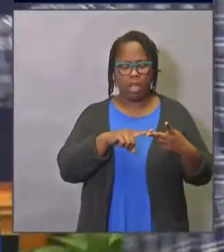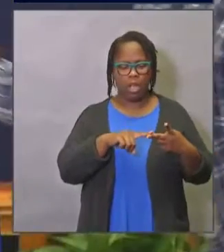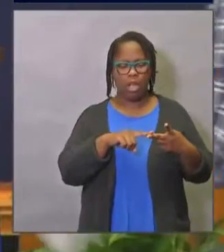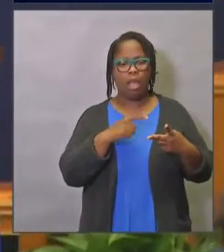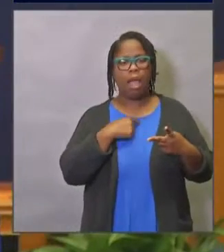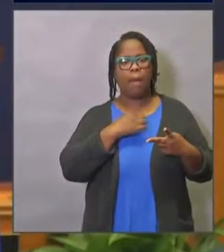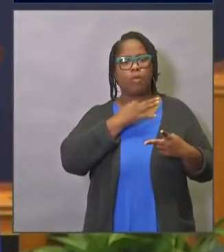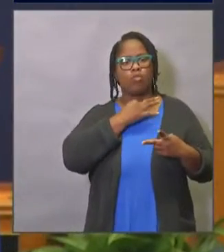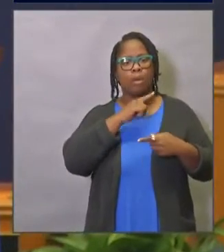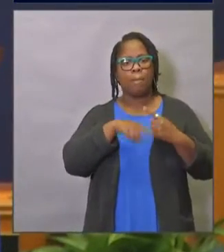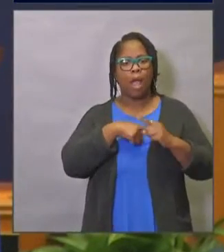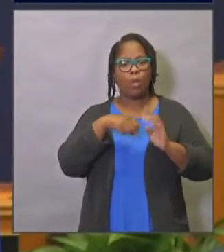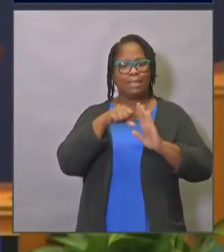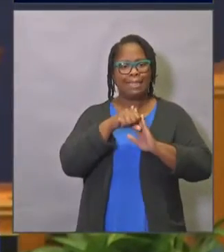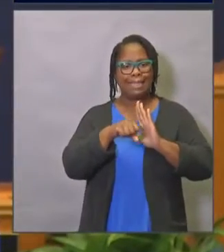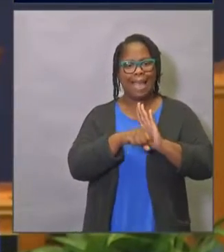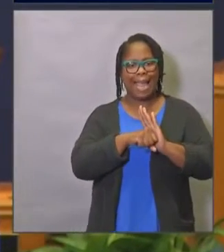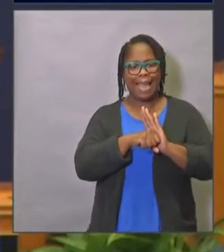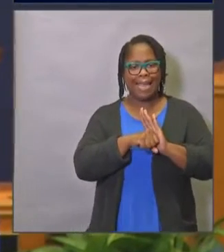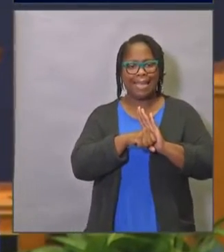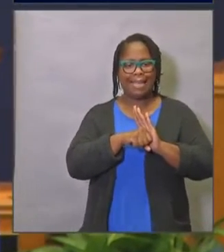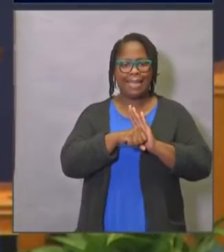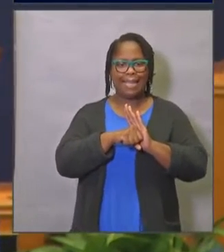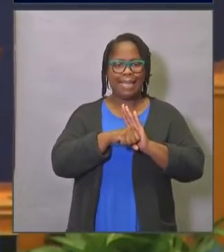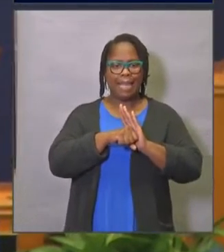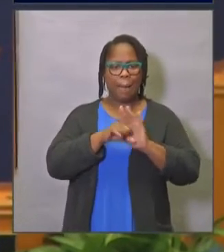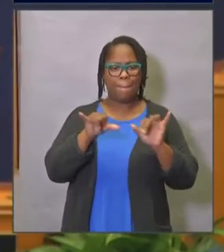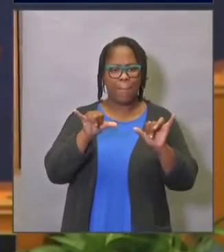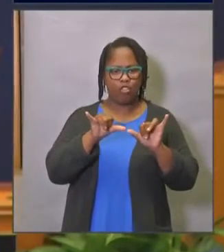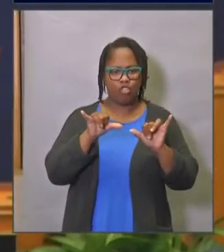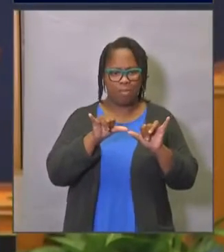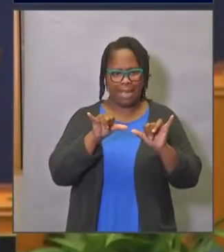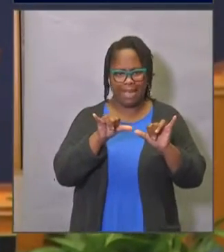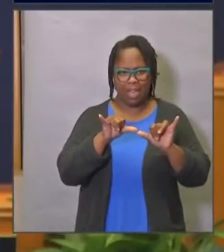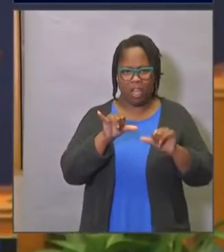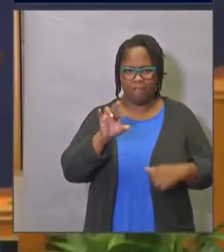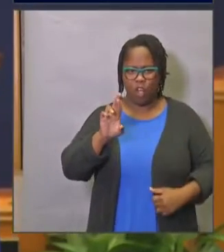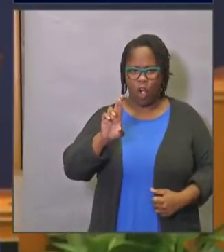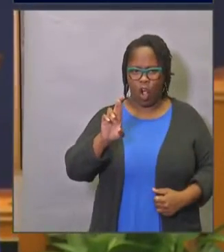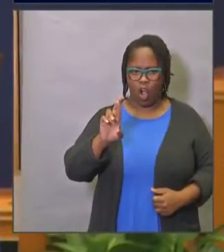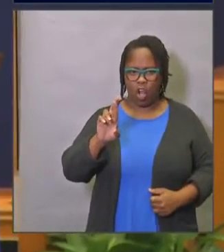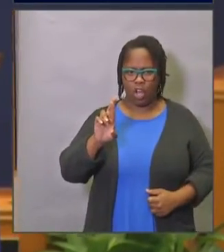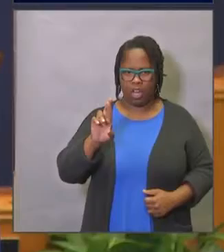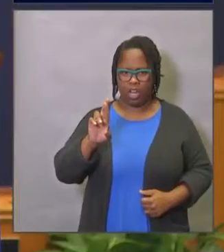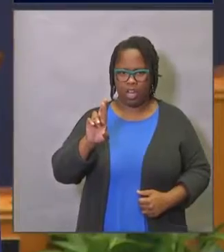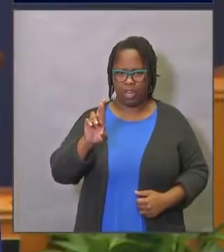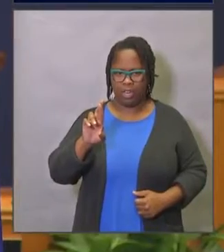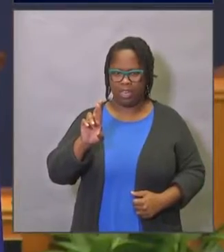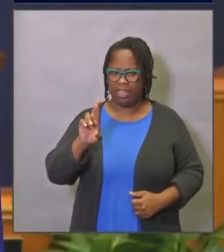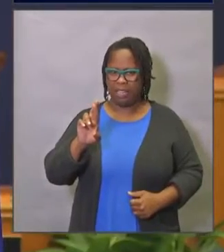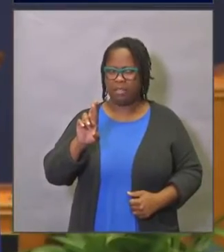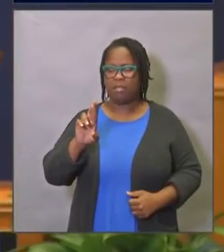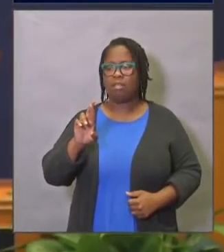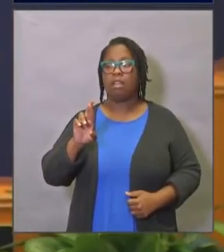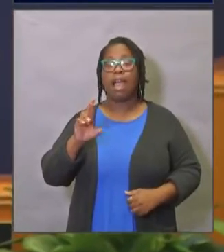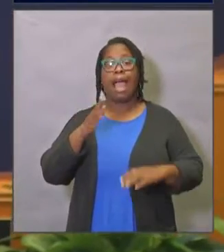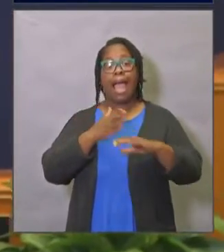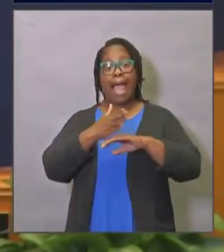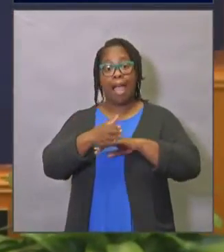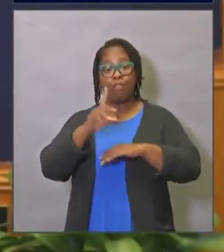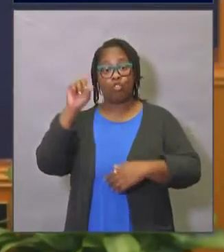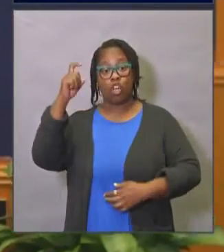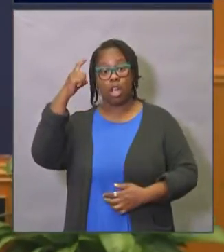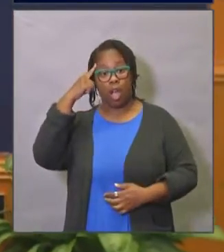state's measurement of our intensive care capacity. It dropped like a rock after the governor made